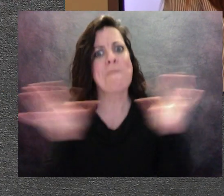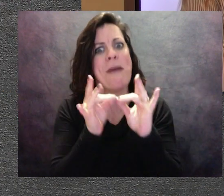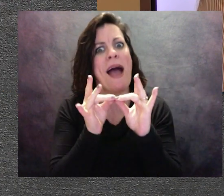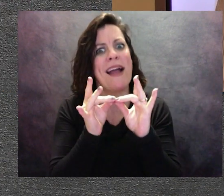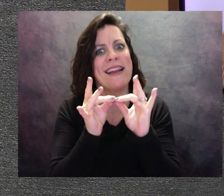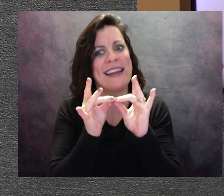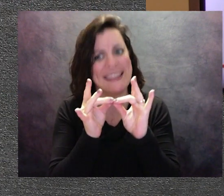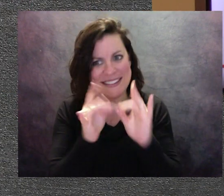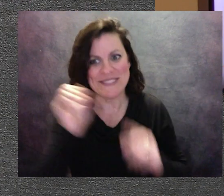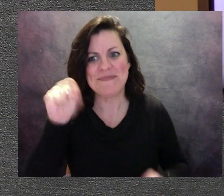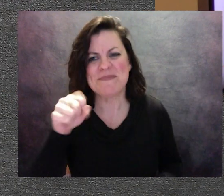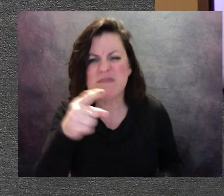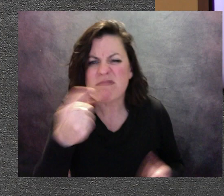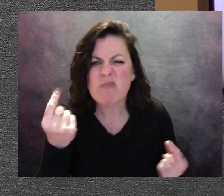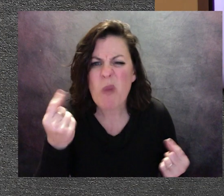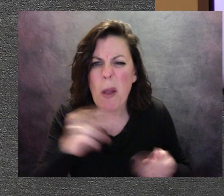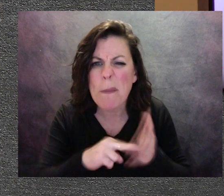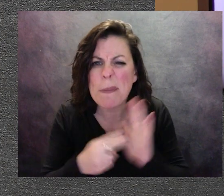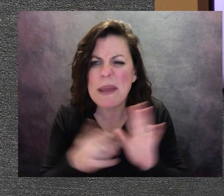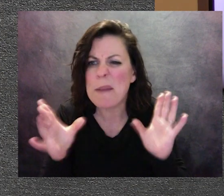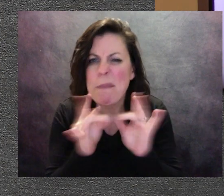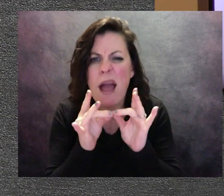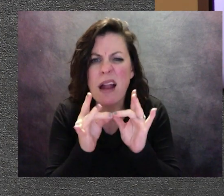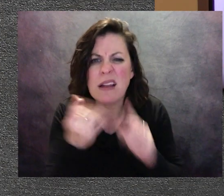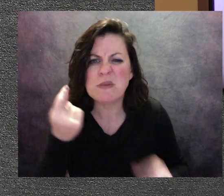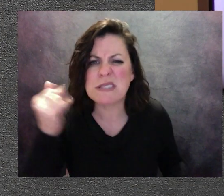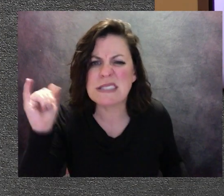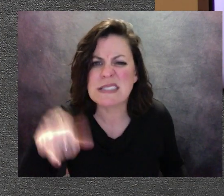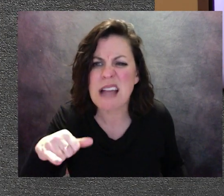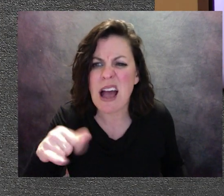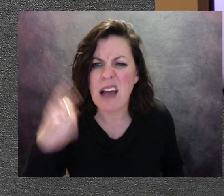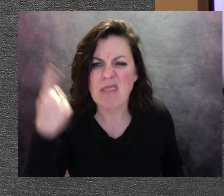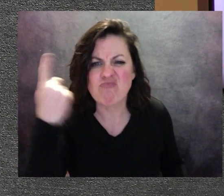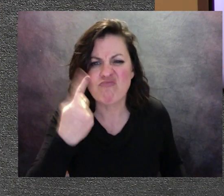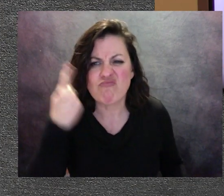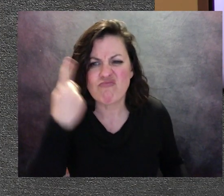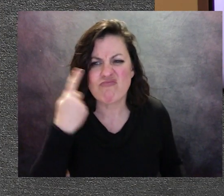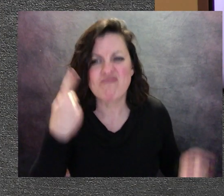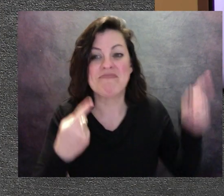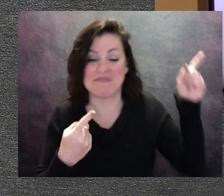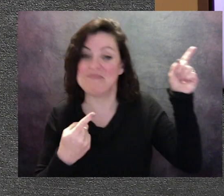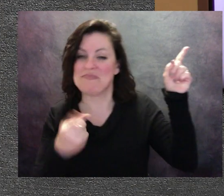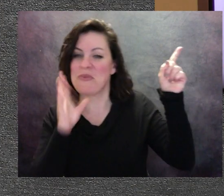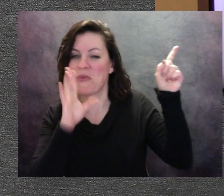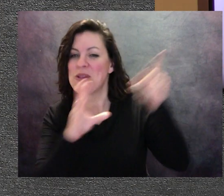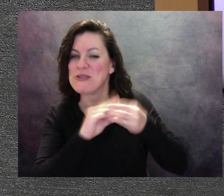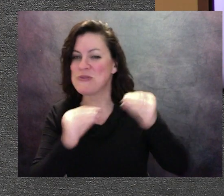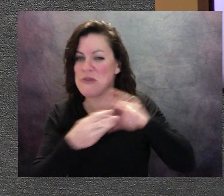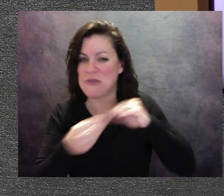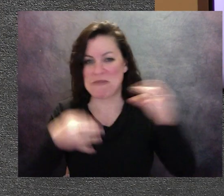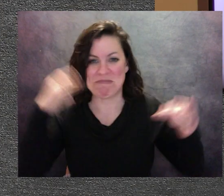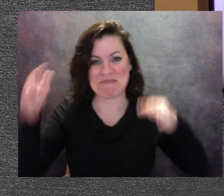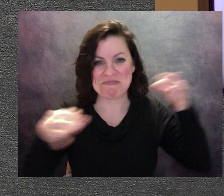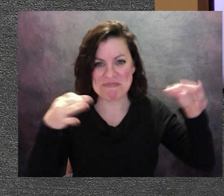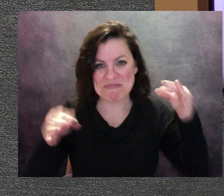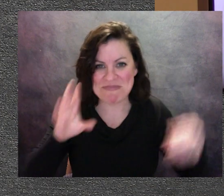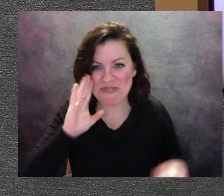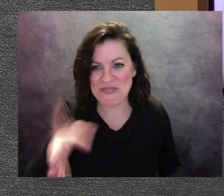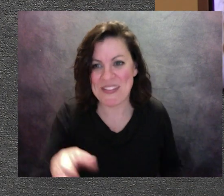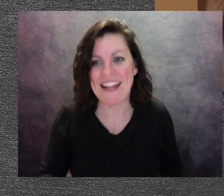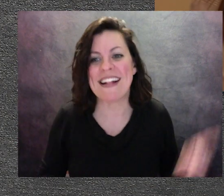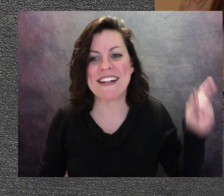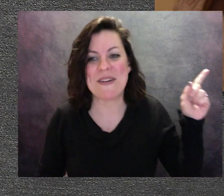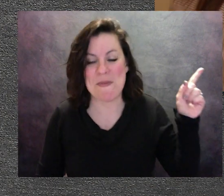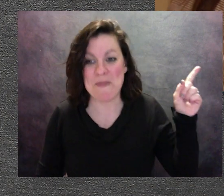is a magnet and what does it do? We're going to find out in this story. It's